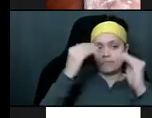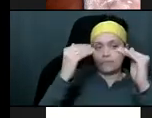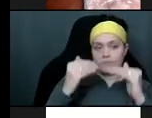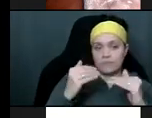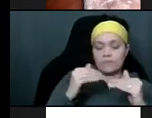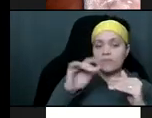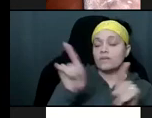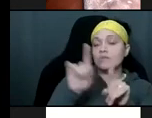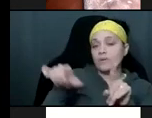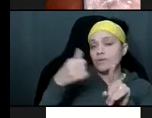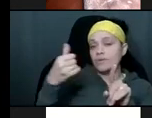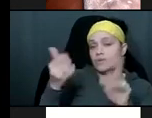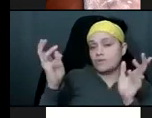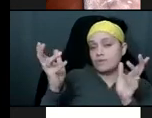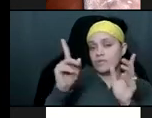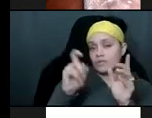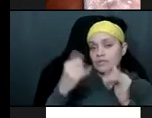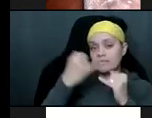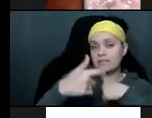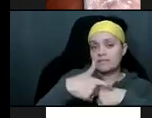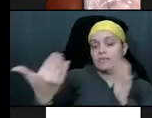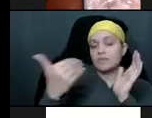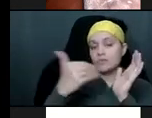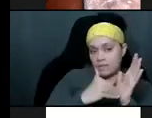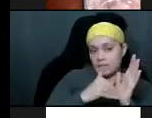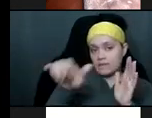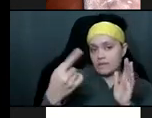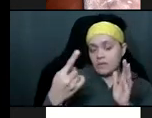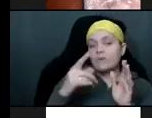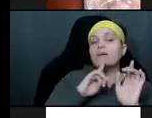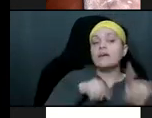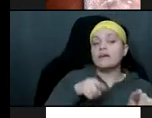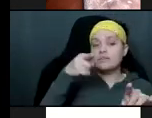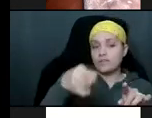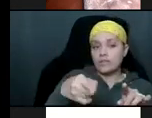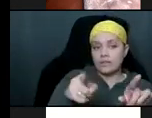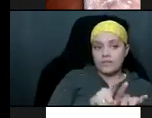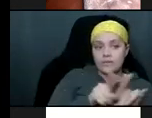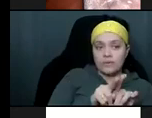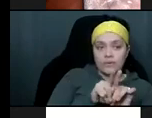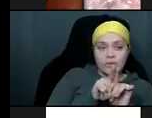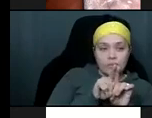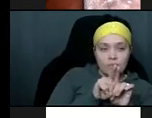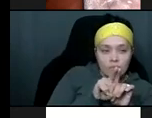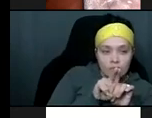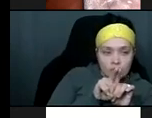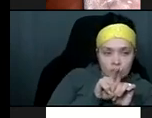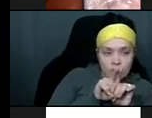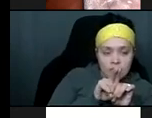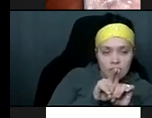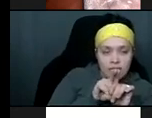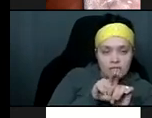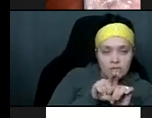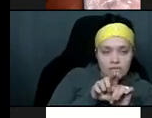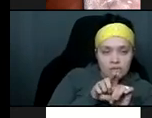This was another chat question last time, so here's another one. Put your answer in the chat here. A little harder,